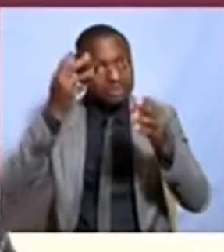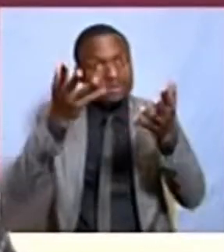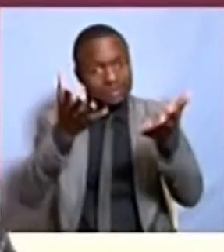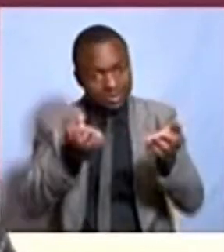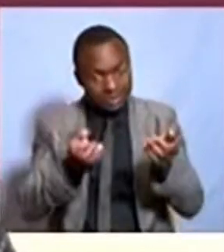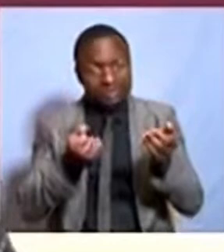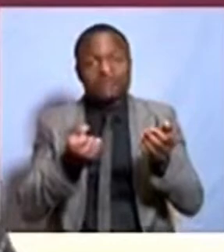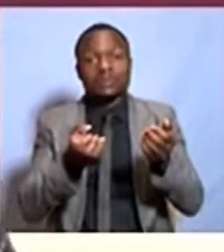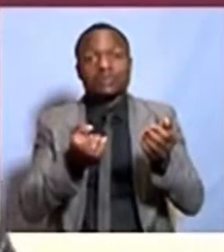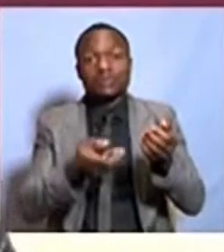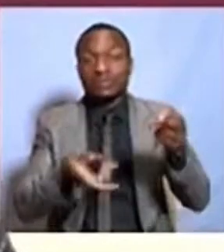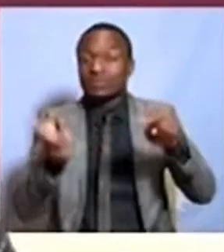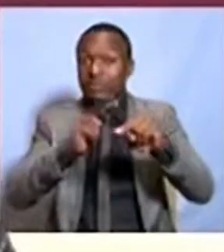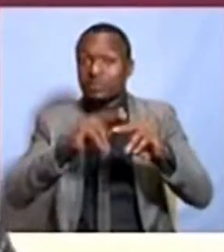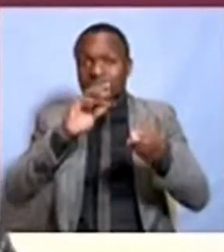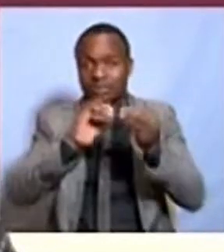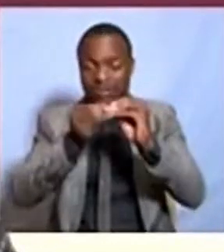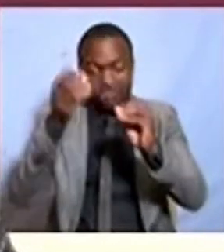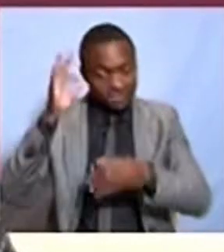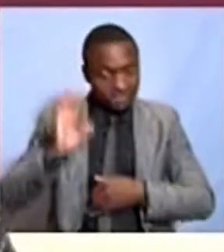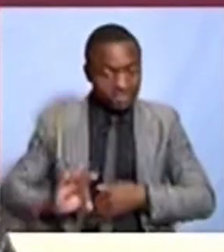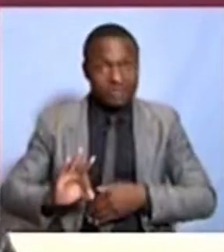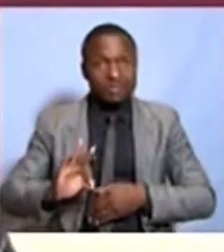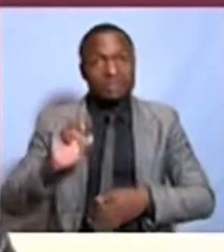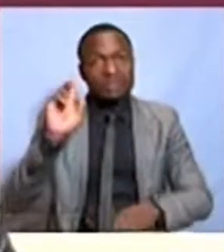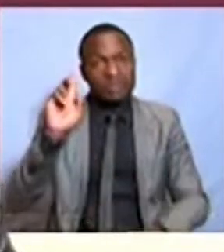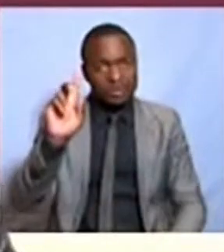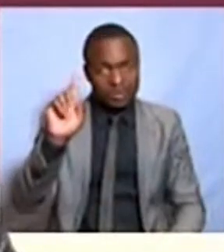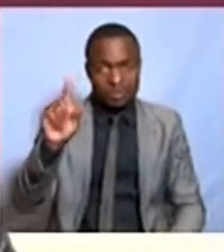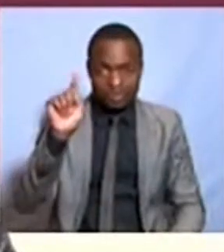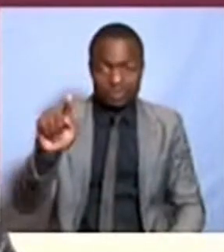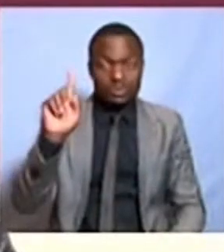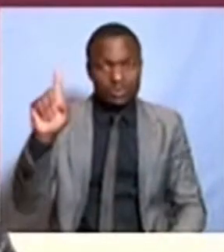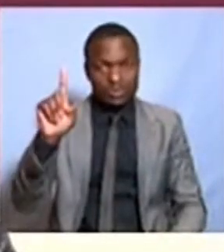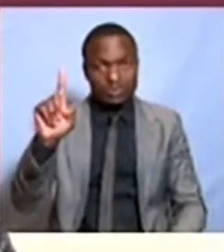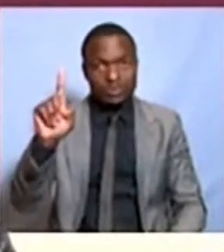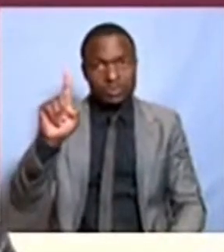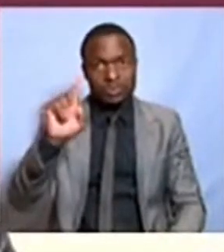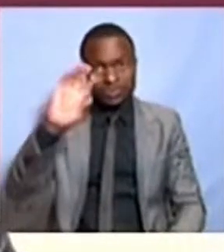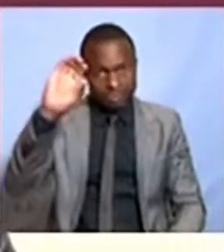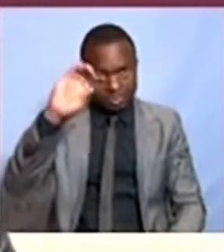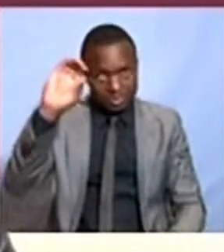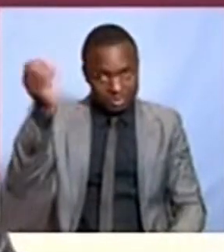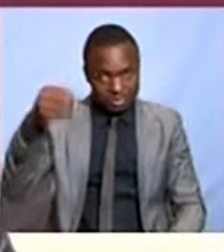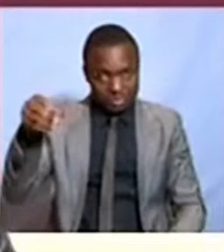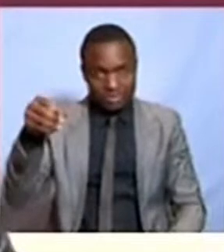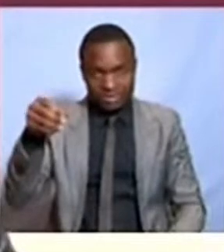the number of beneficiaries from 1.1 by end of June to